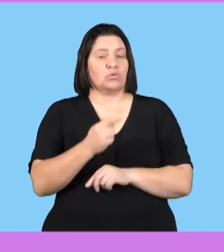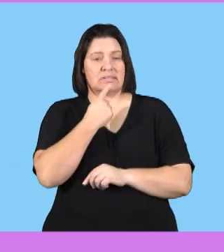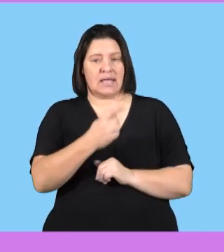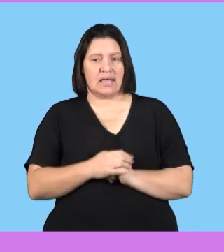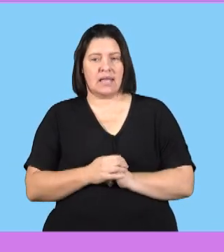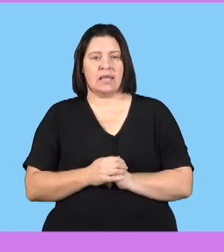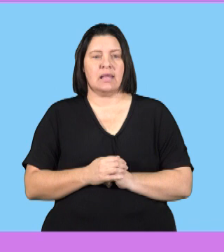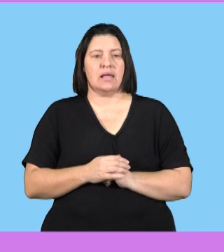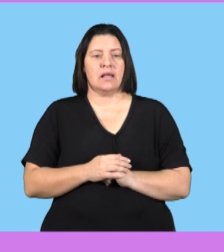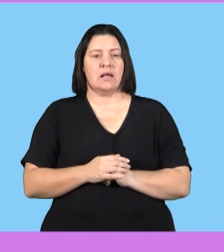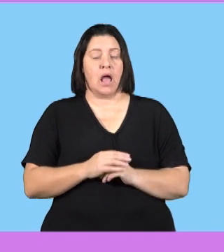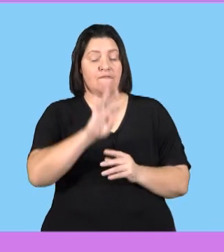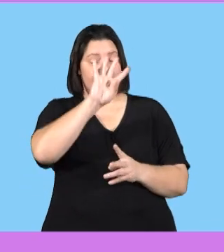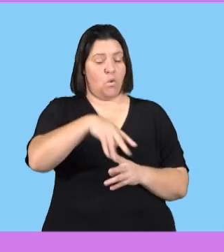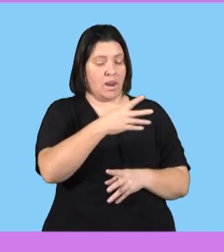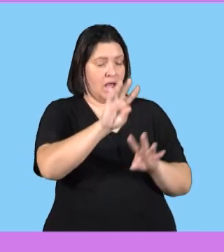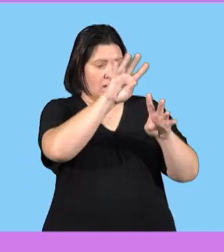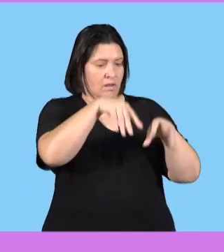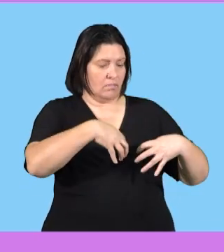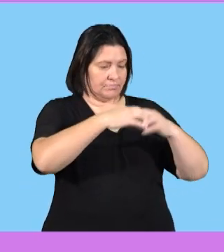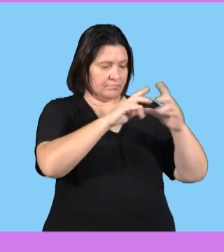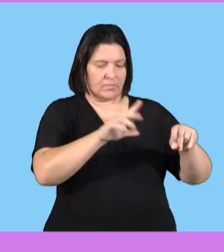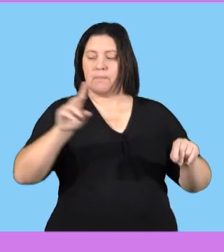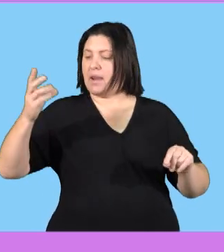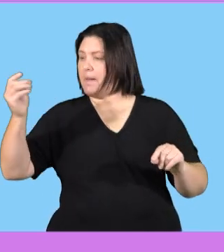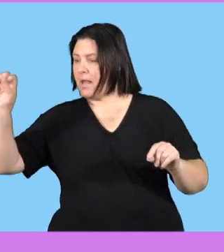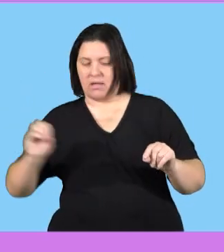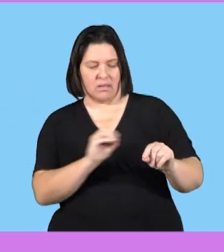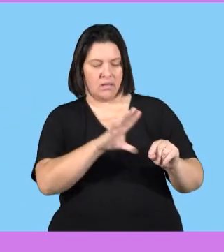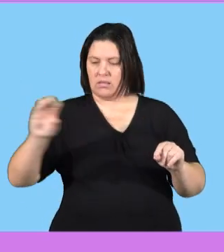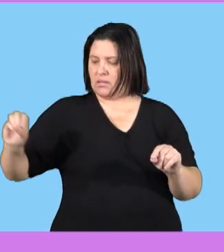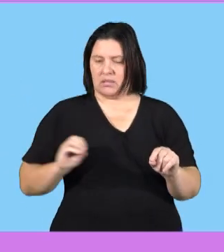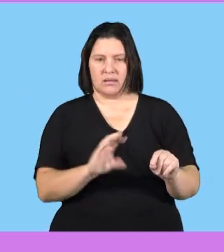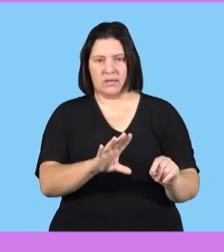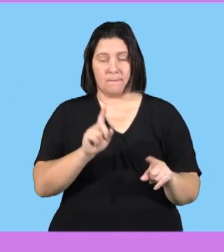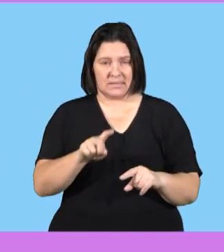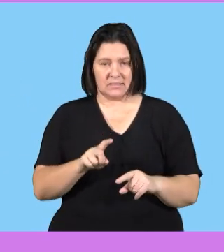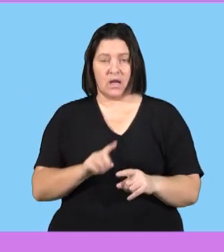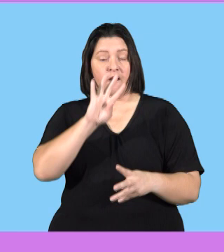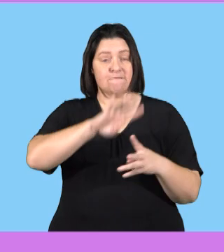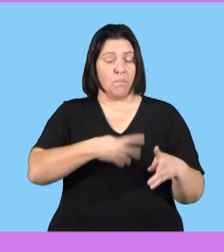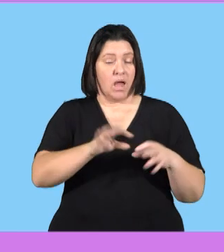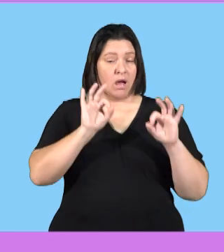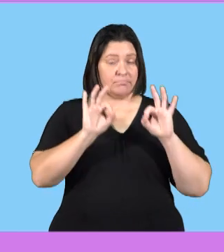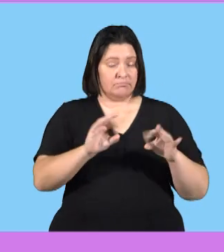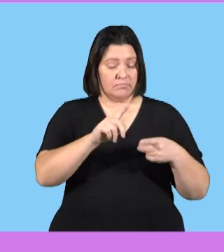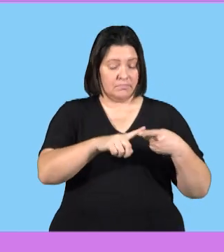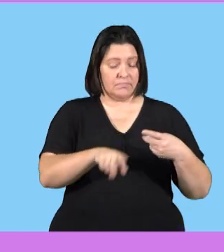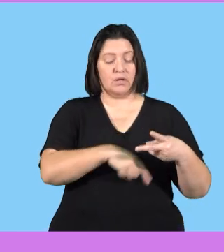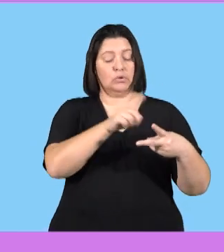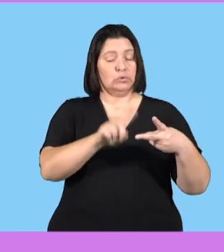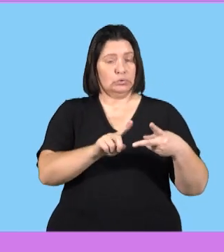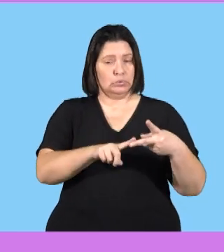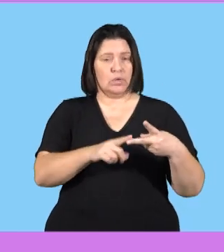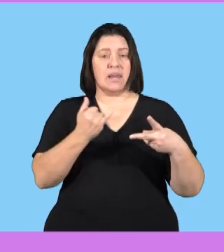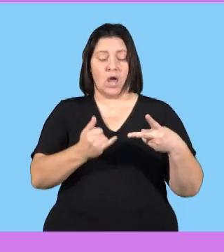also spoke about substituting into a formula, right? So remember, step number 1, get your correct formula.